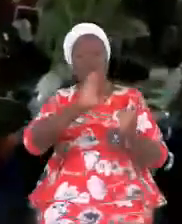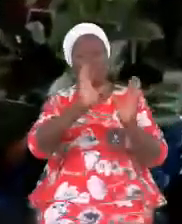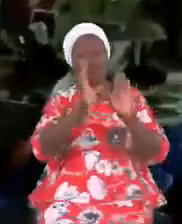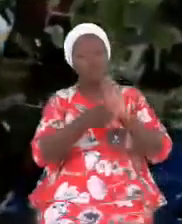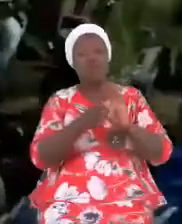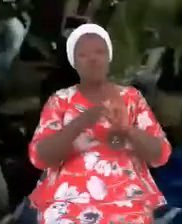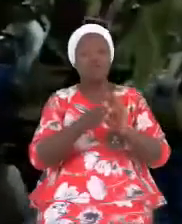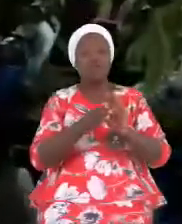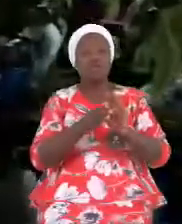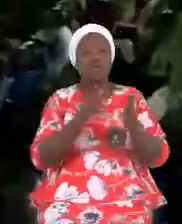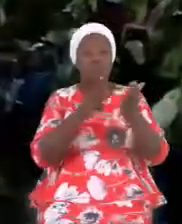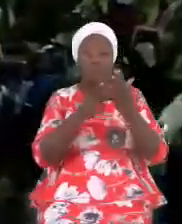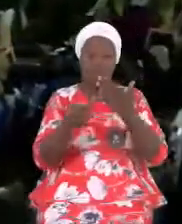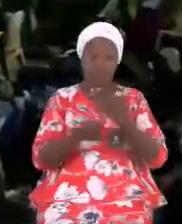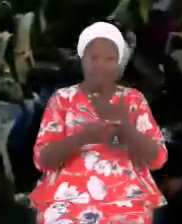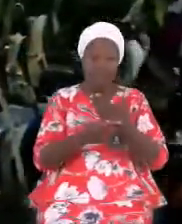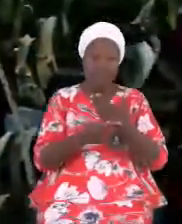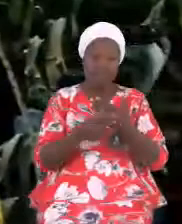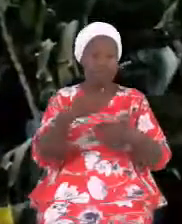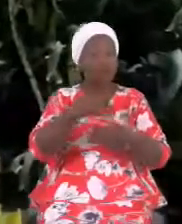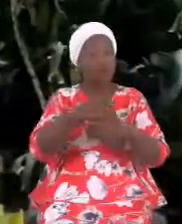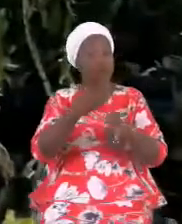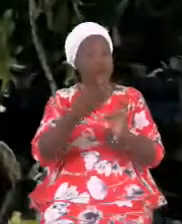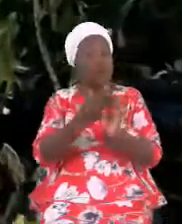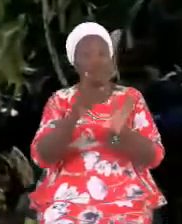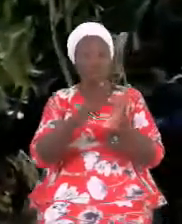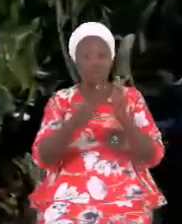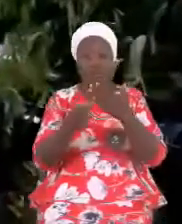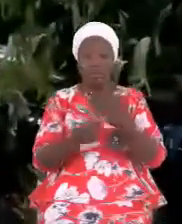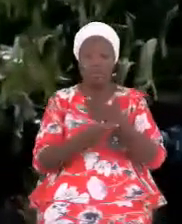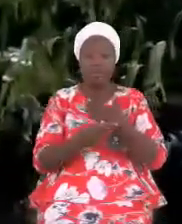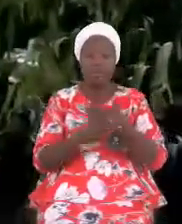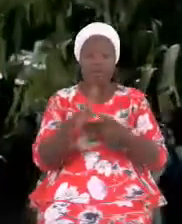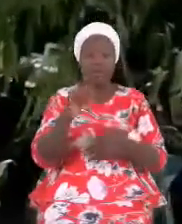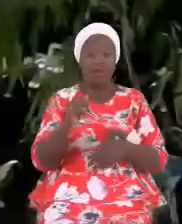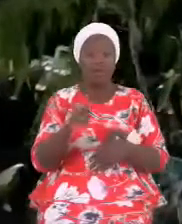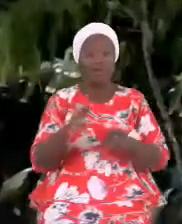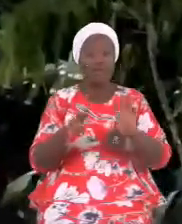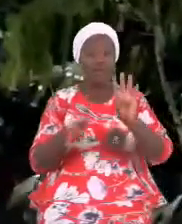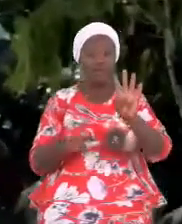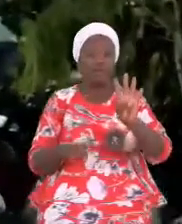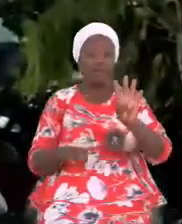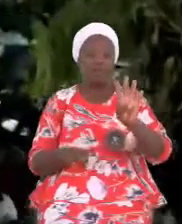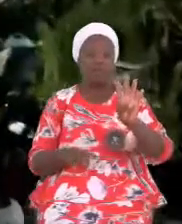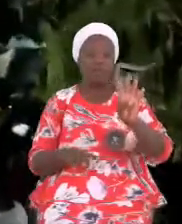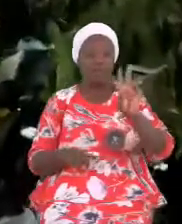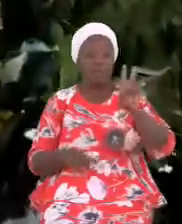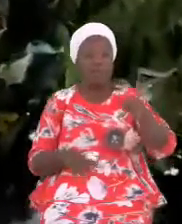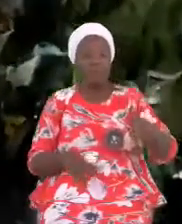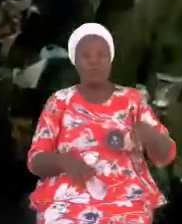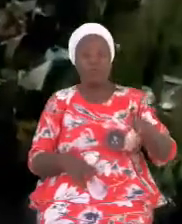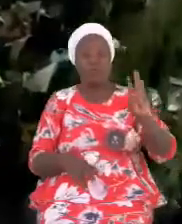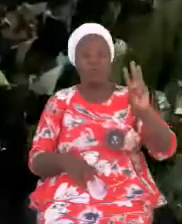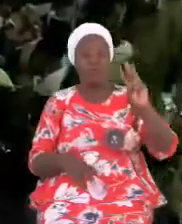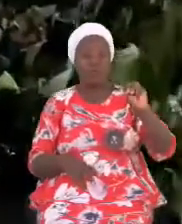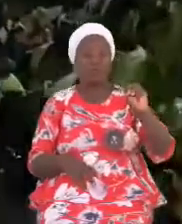Sunday, there will be Converse Rally by 4 p.m. right